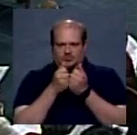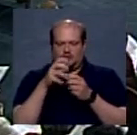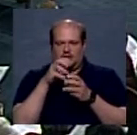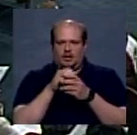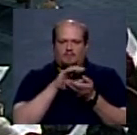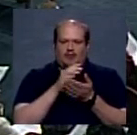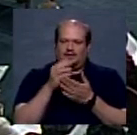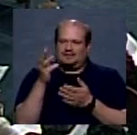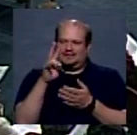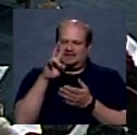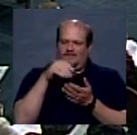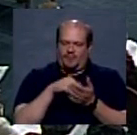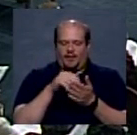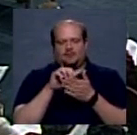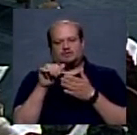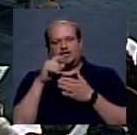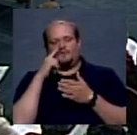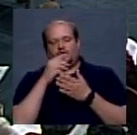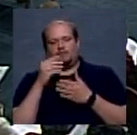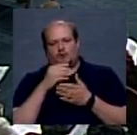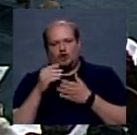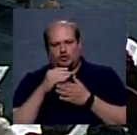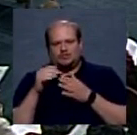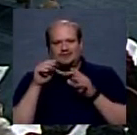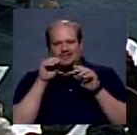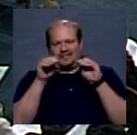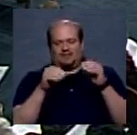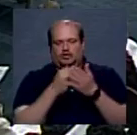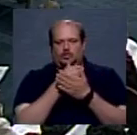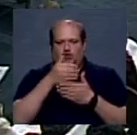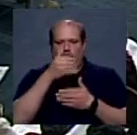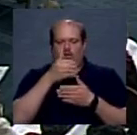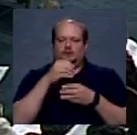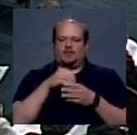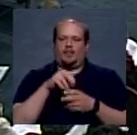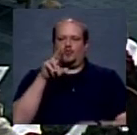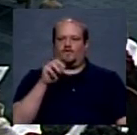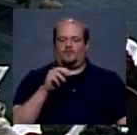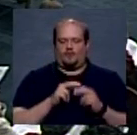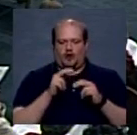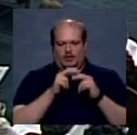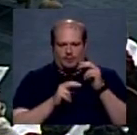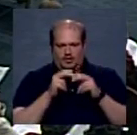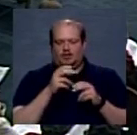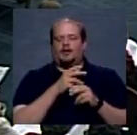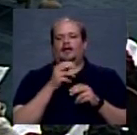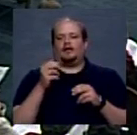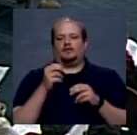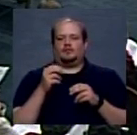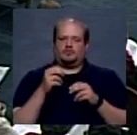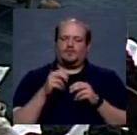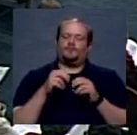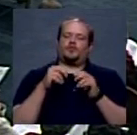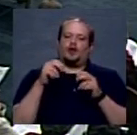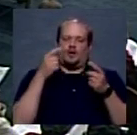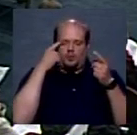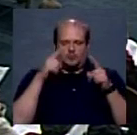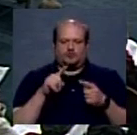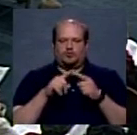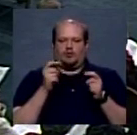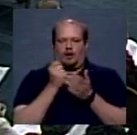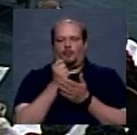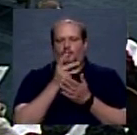amount of $67,000 for the purchase and installation of new windows in the River Market Building, and for the purposes, a resolution to authorize the city